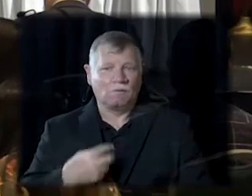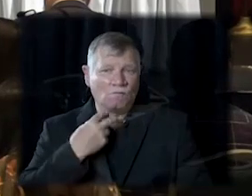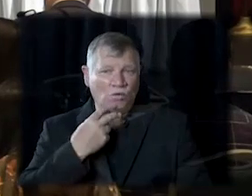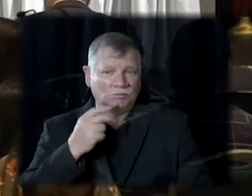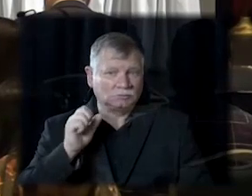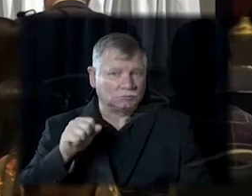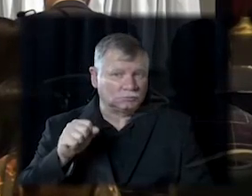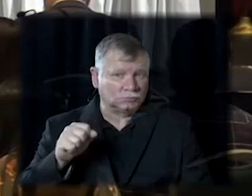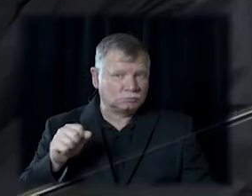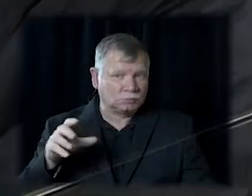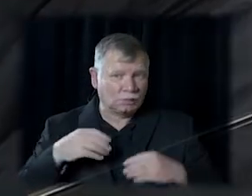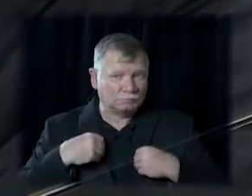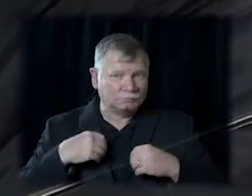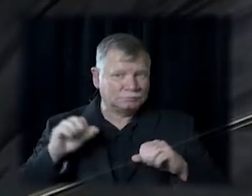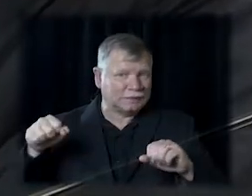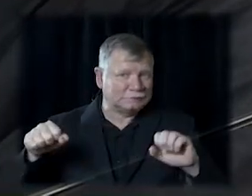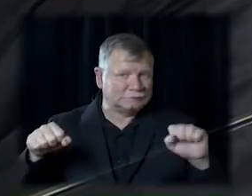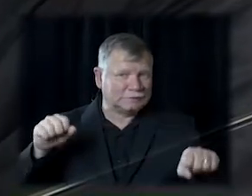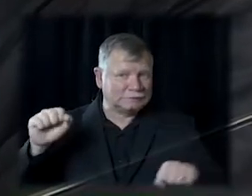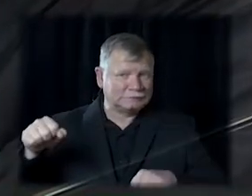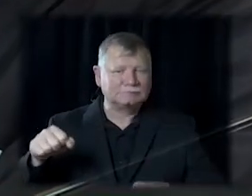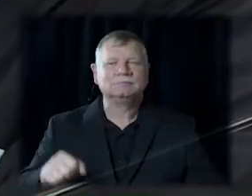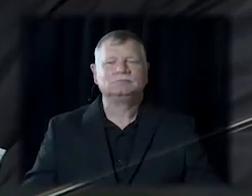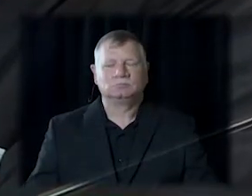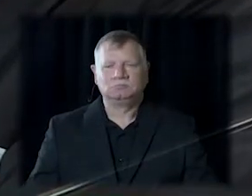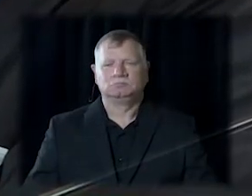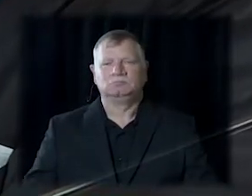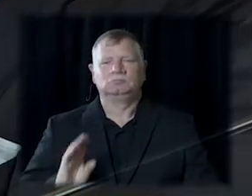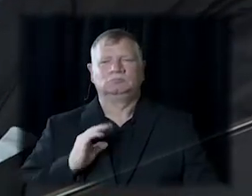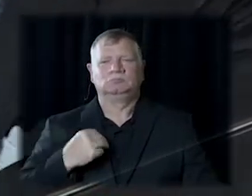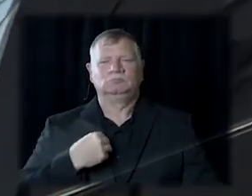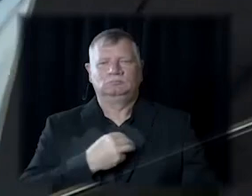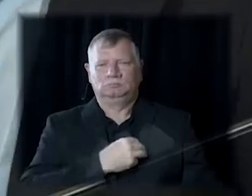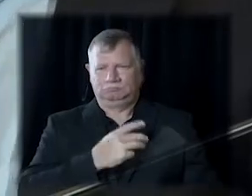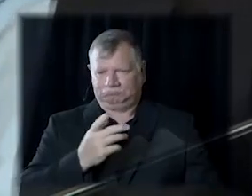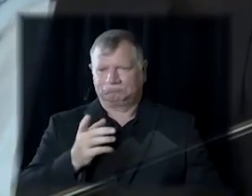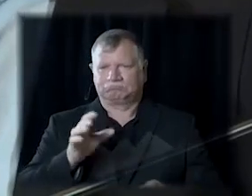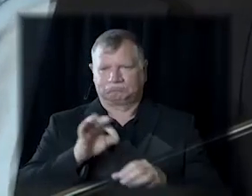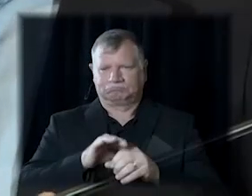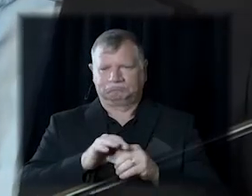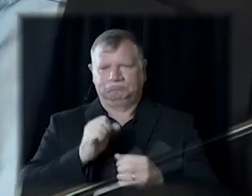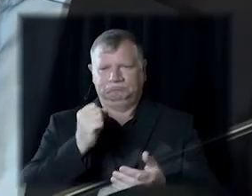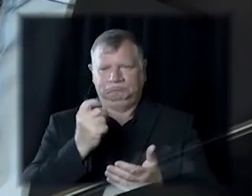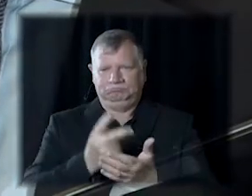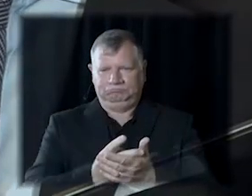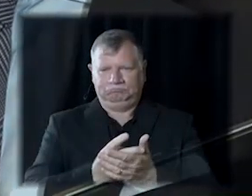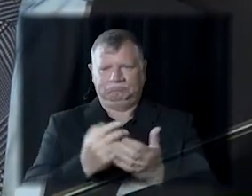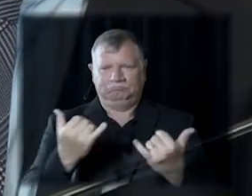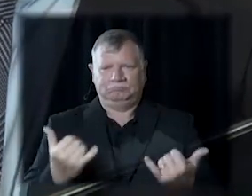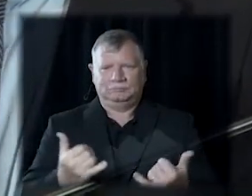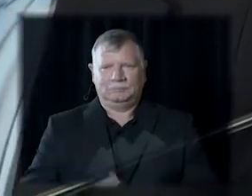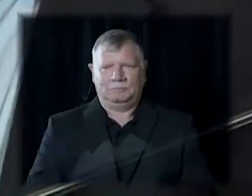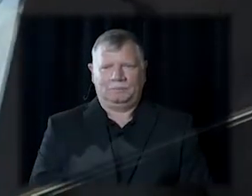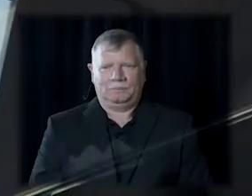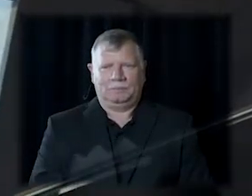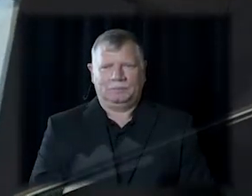yes. Yes. Yes. Yes. Yep. All members having voted in favor of the motion, the resolution is approved.